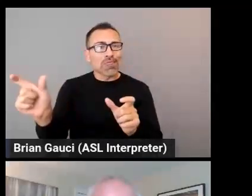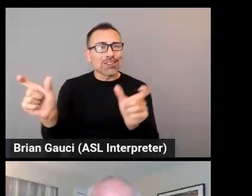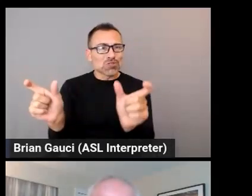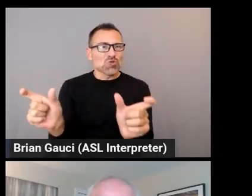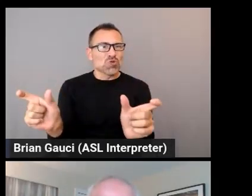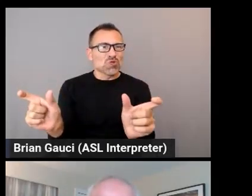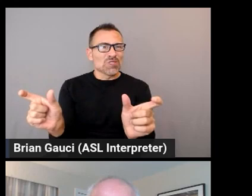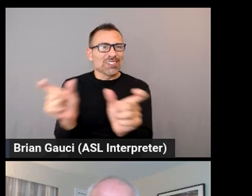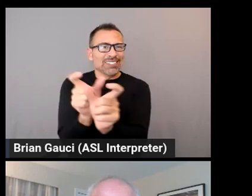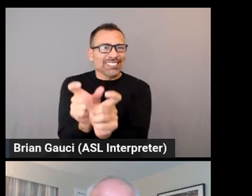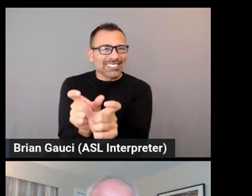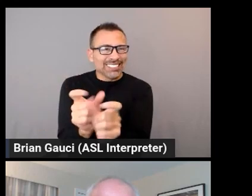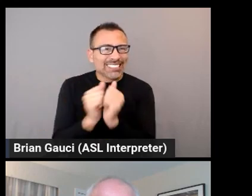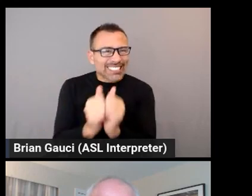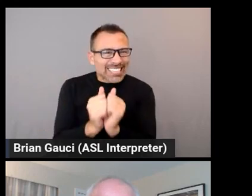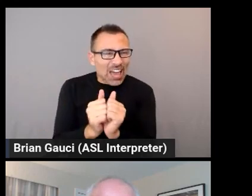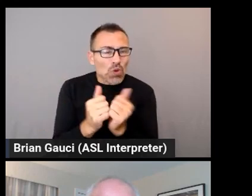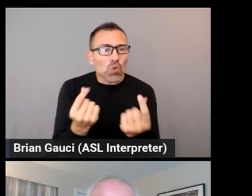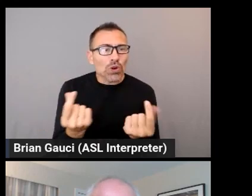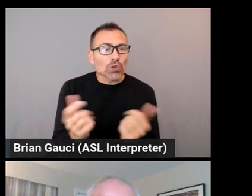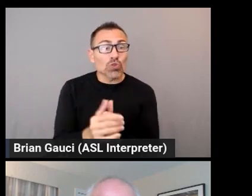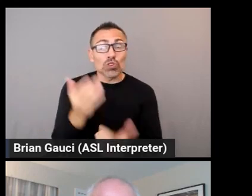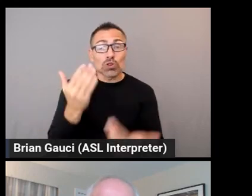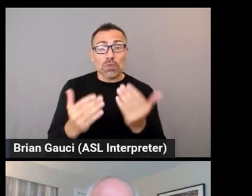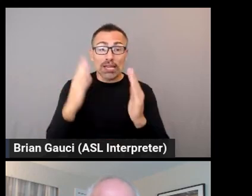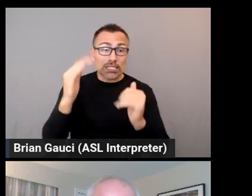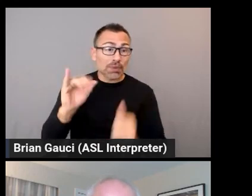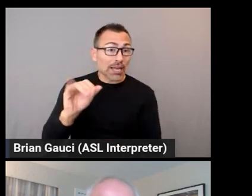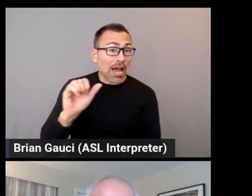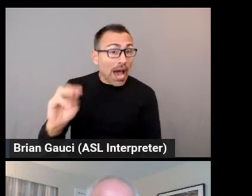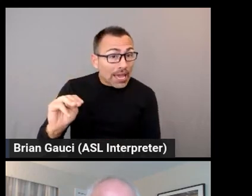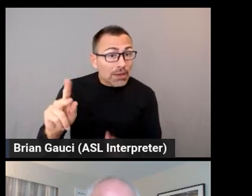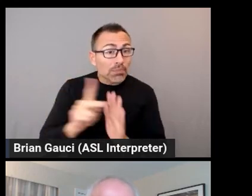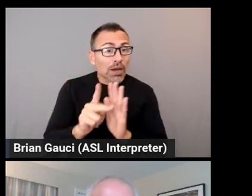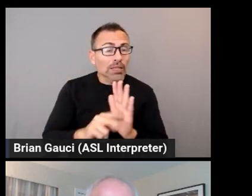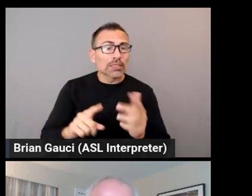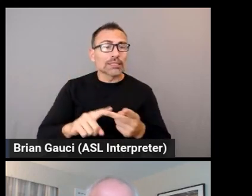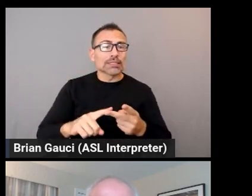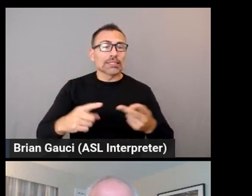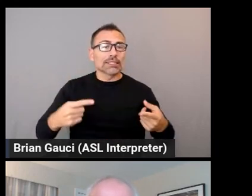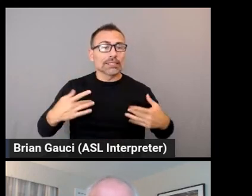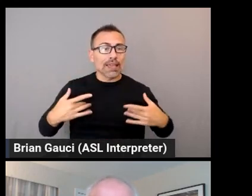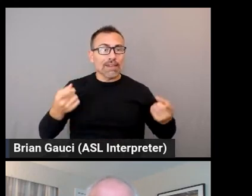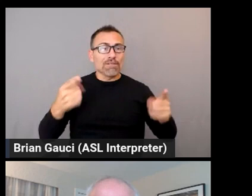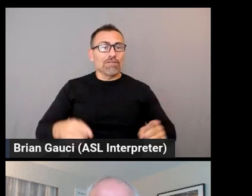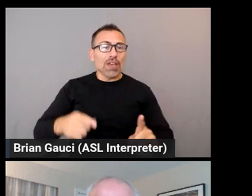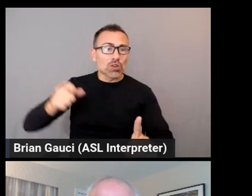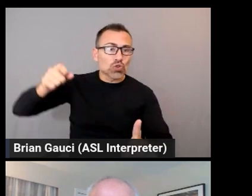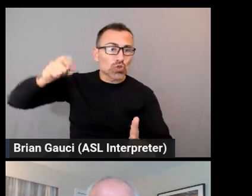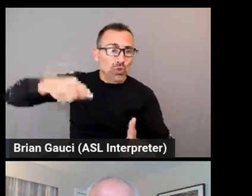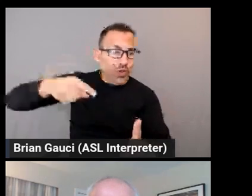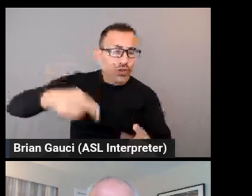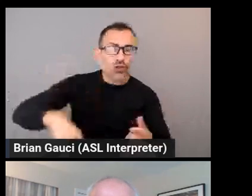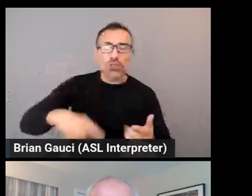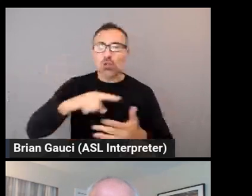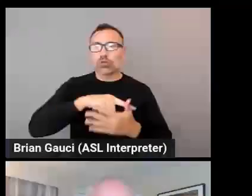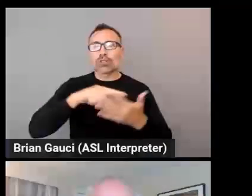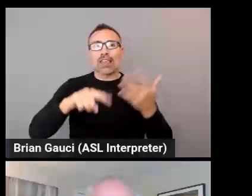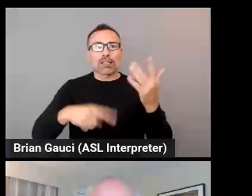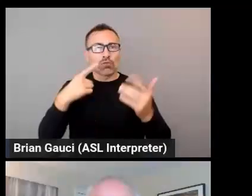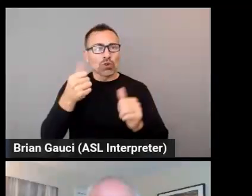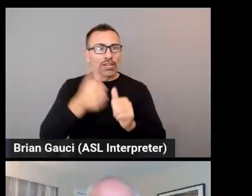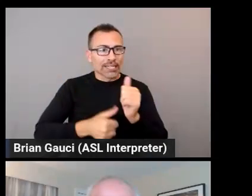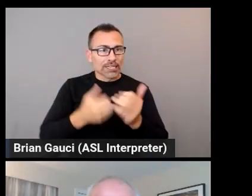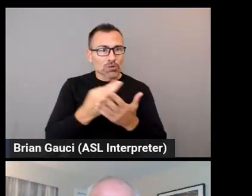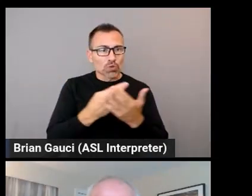sort of, you might expect IAM policies, event triggers, those kinds of things for each resource combination can be a lot to hold in